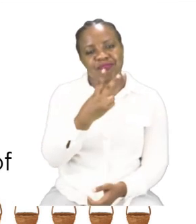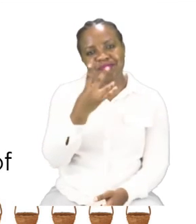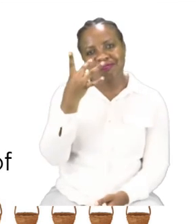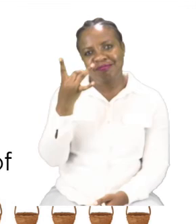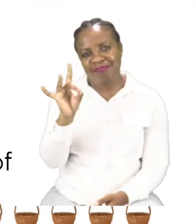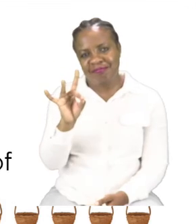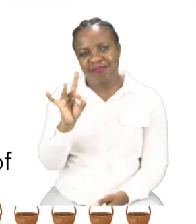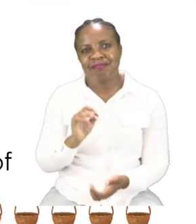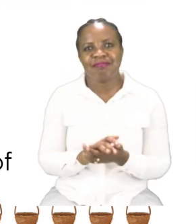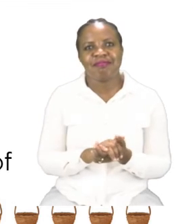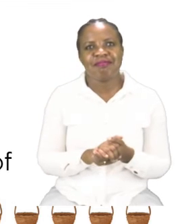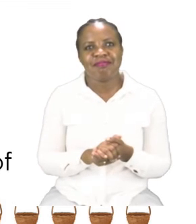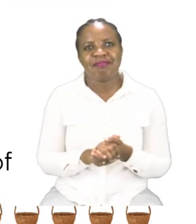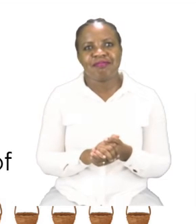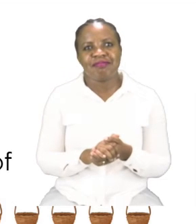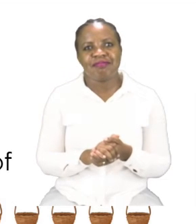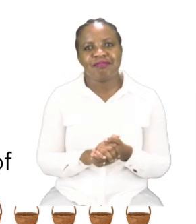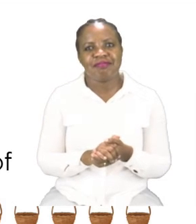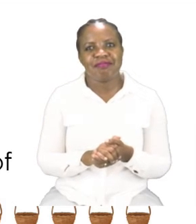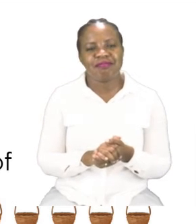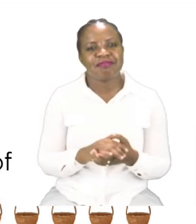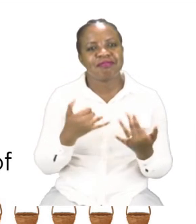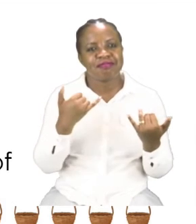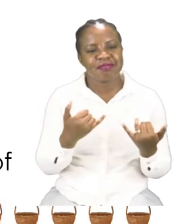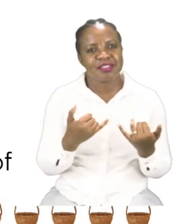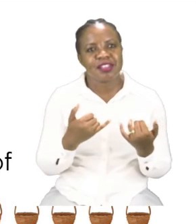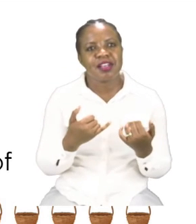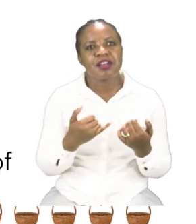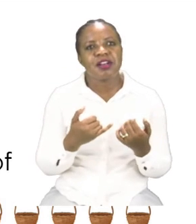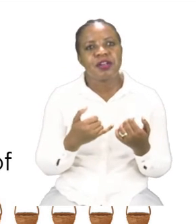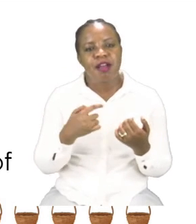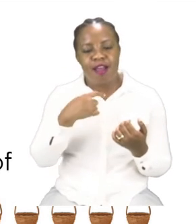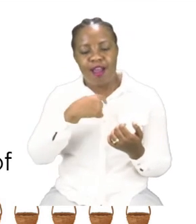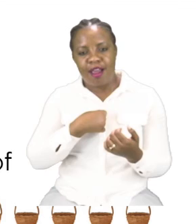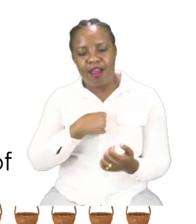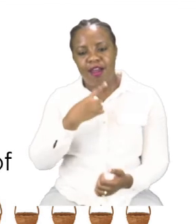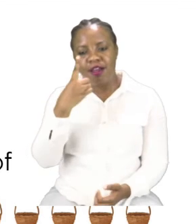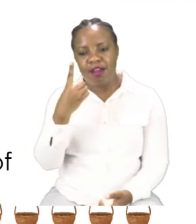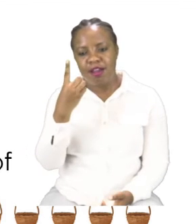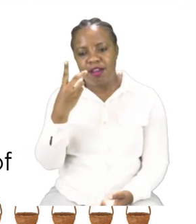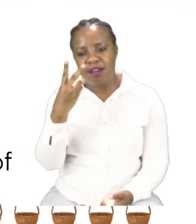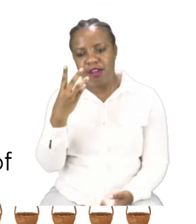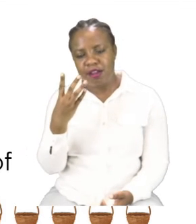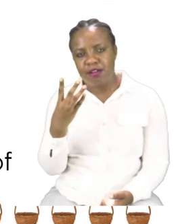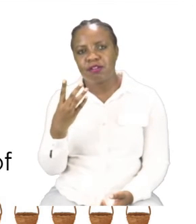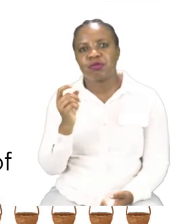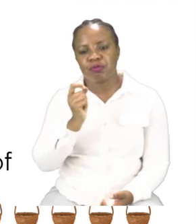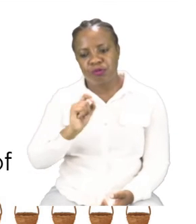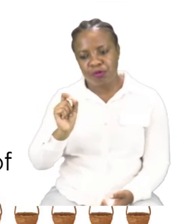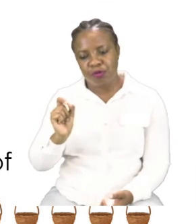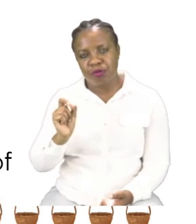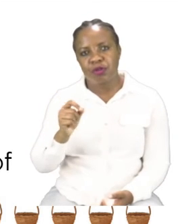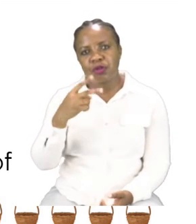means that we need to write 28 after it says I count. So